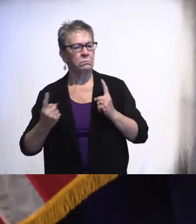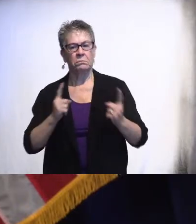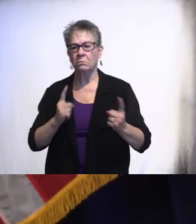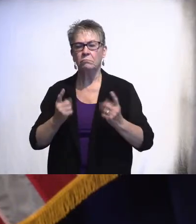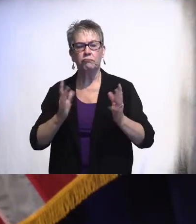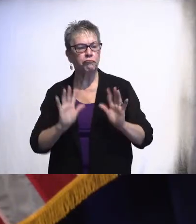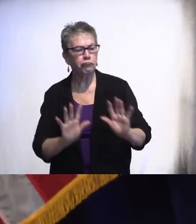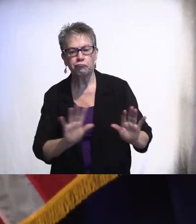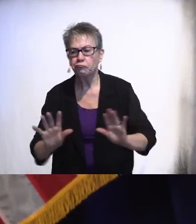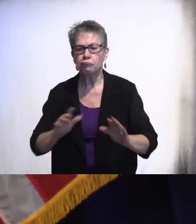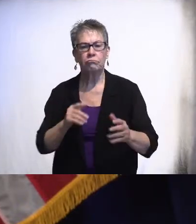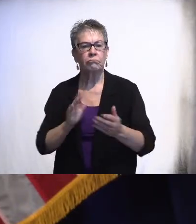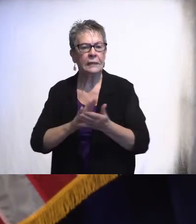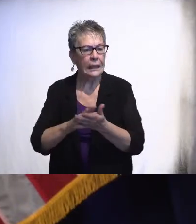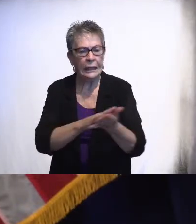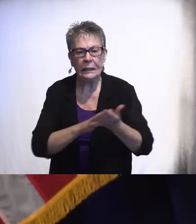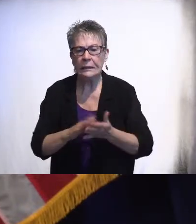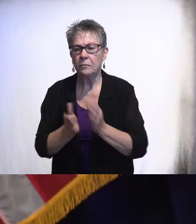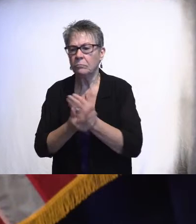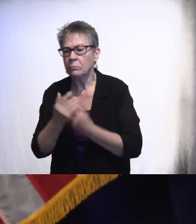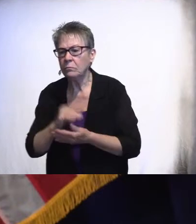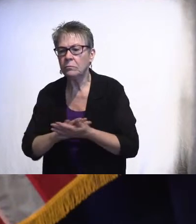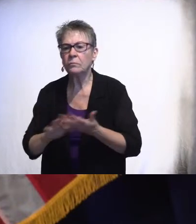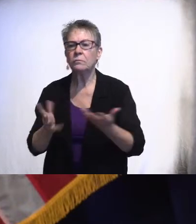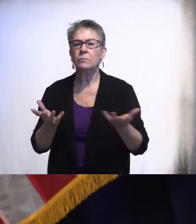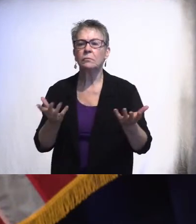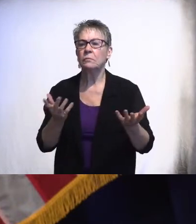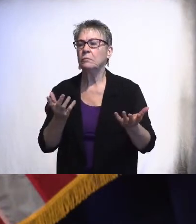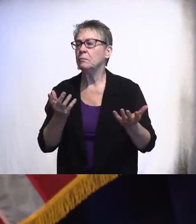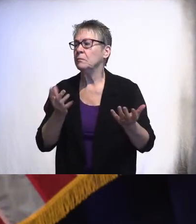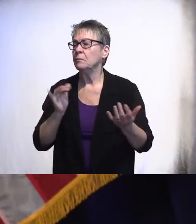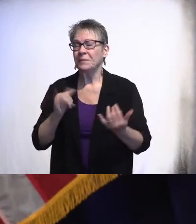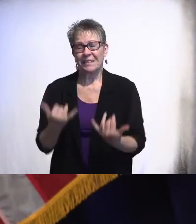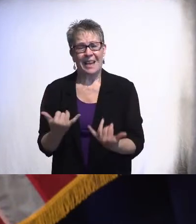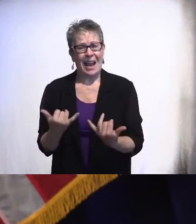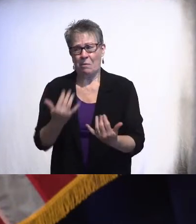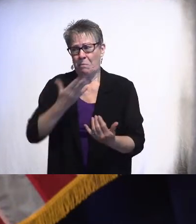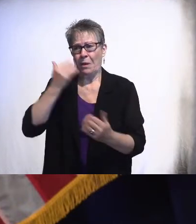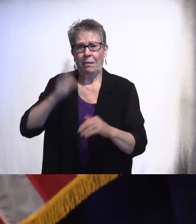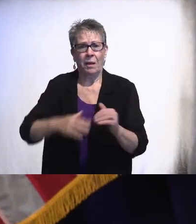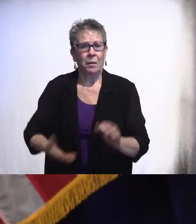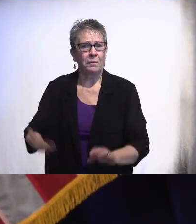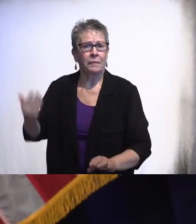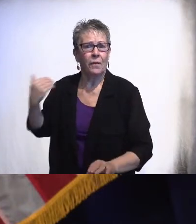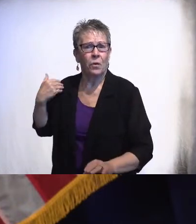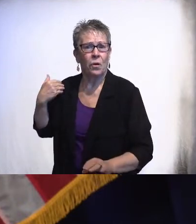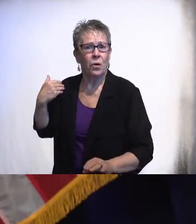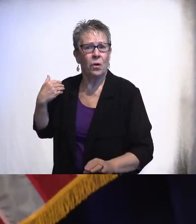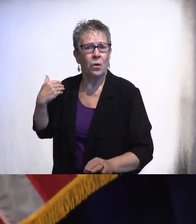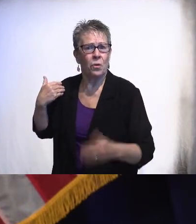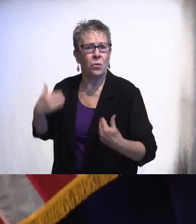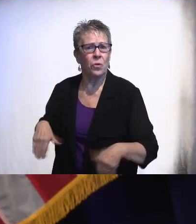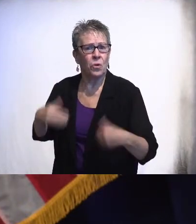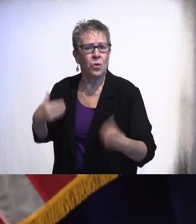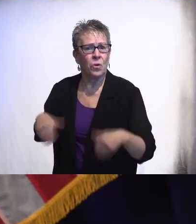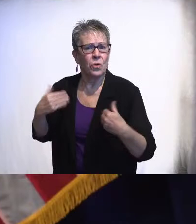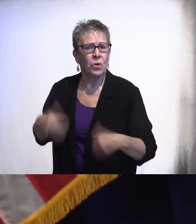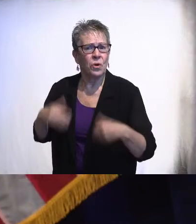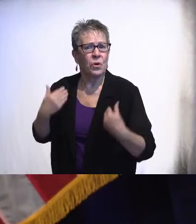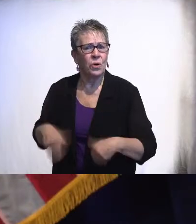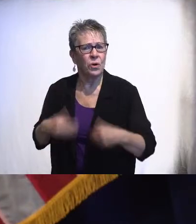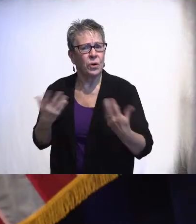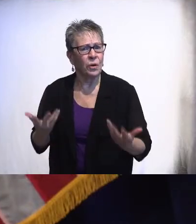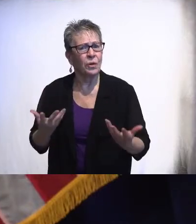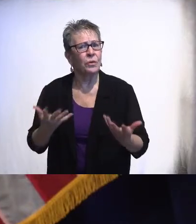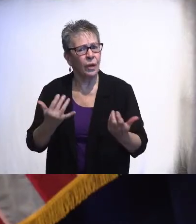lot better place than the state was, much, much better than 2 years ago and much better than a month ago. And we're heading in the